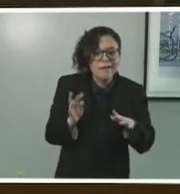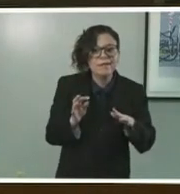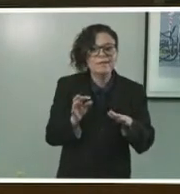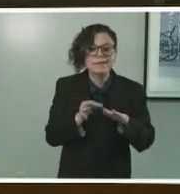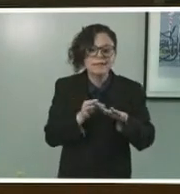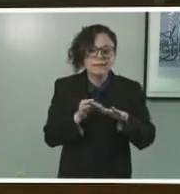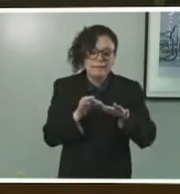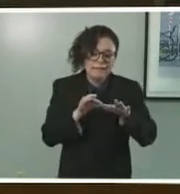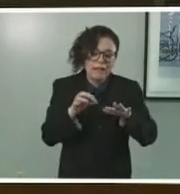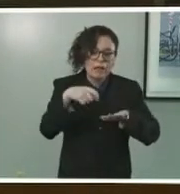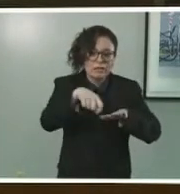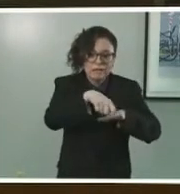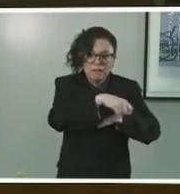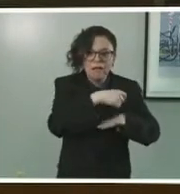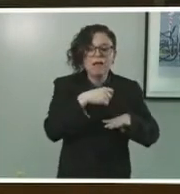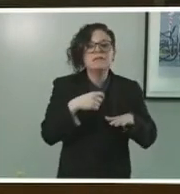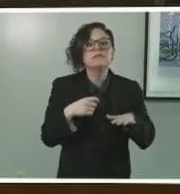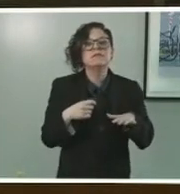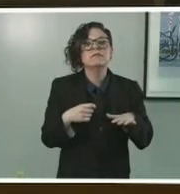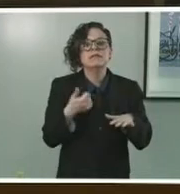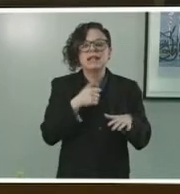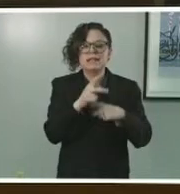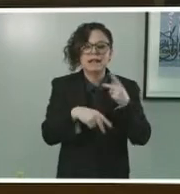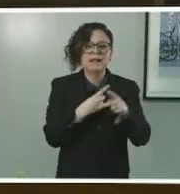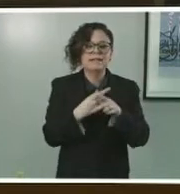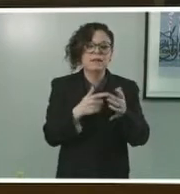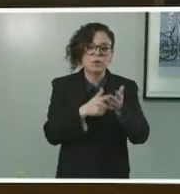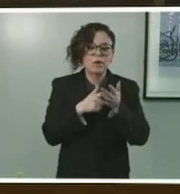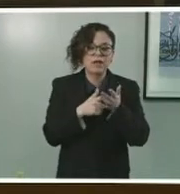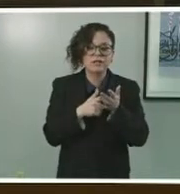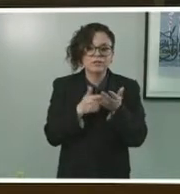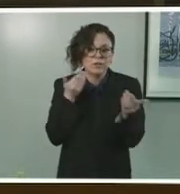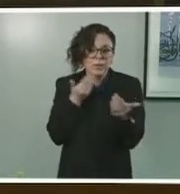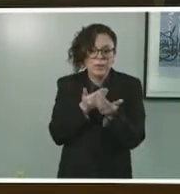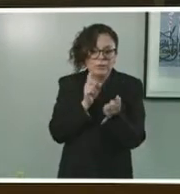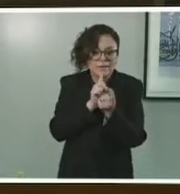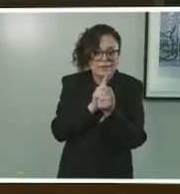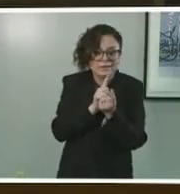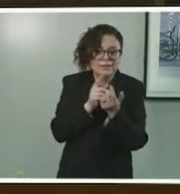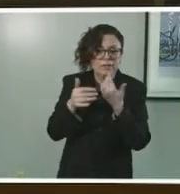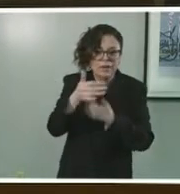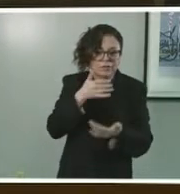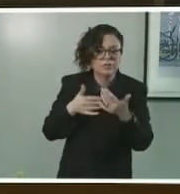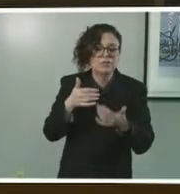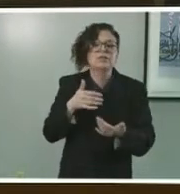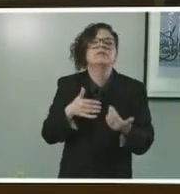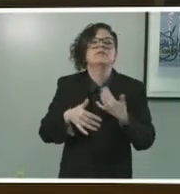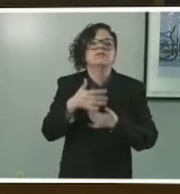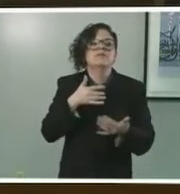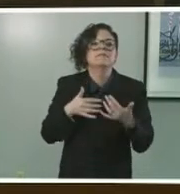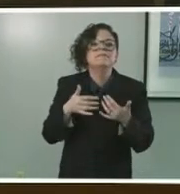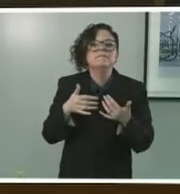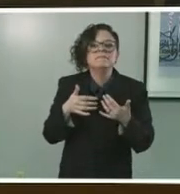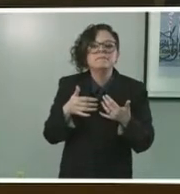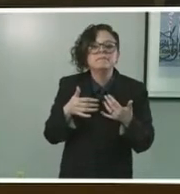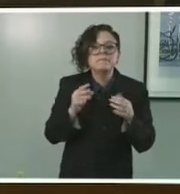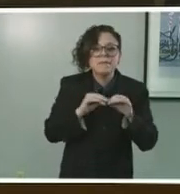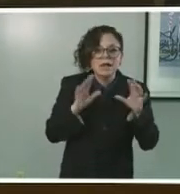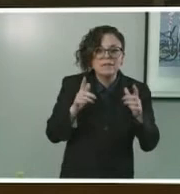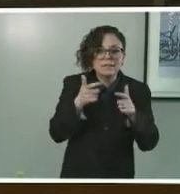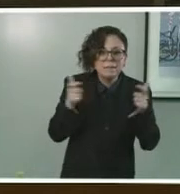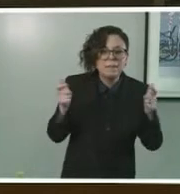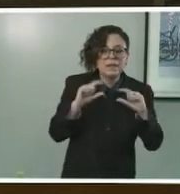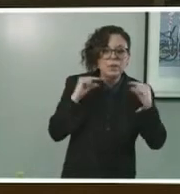salons, all of that requires the close interaction and personal care service. Obviously, a large group